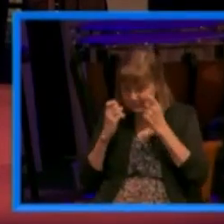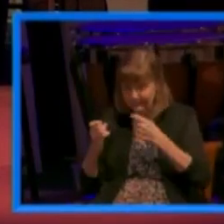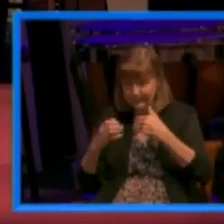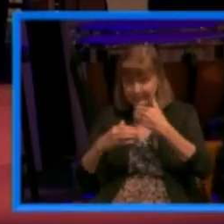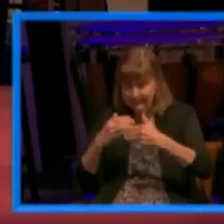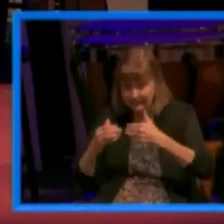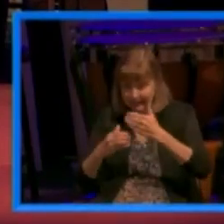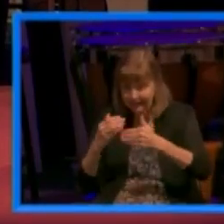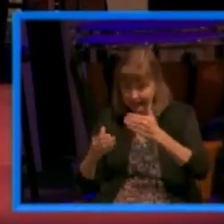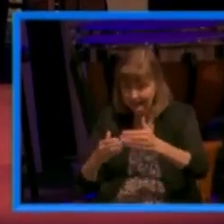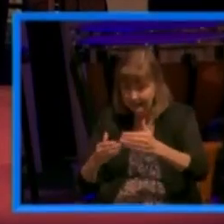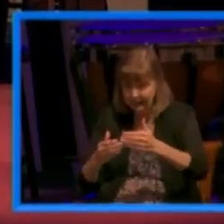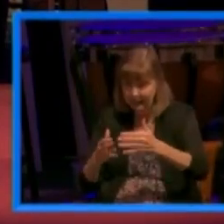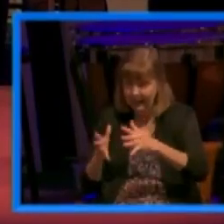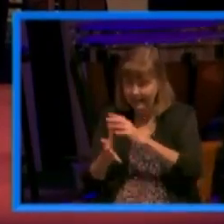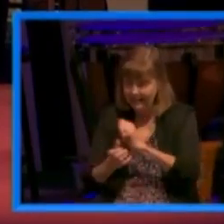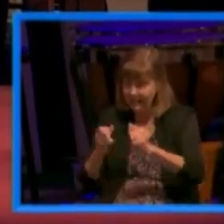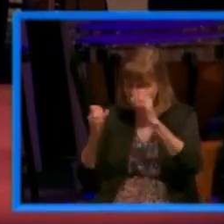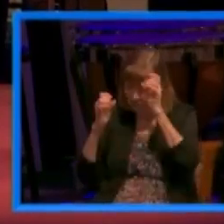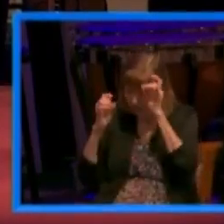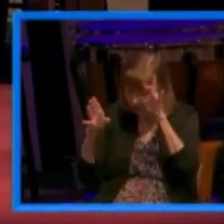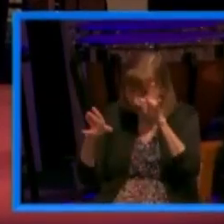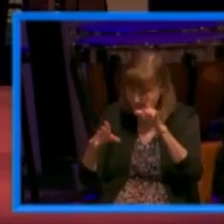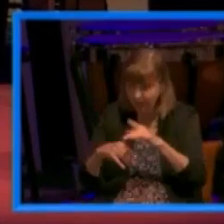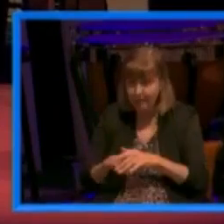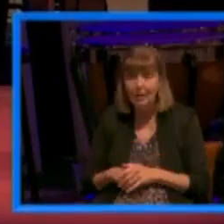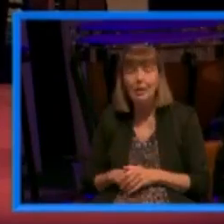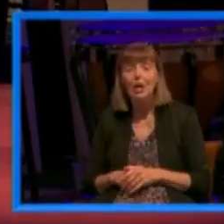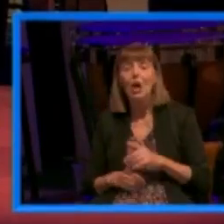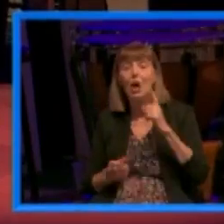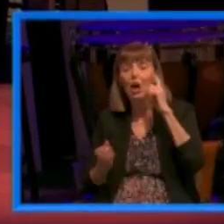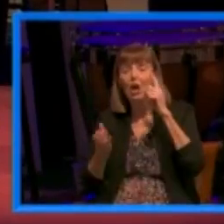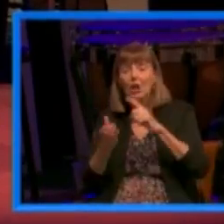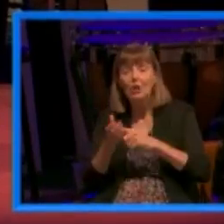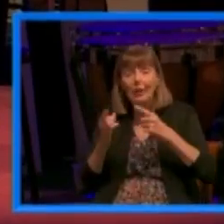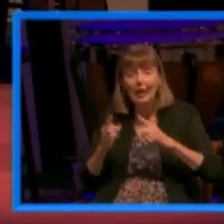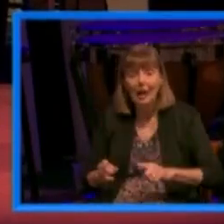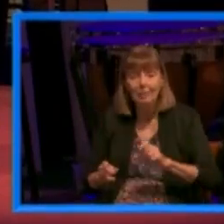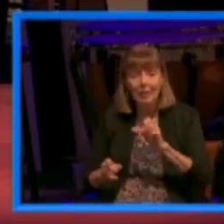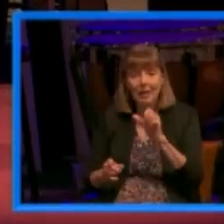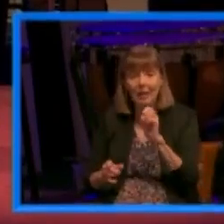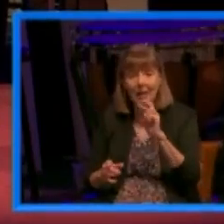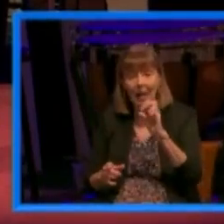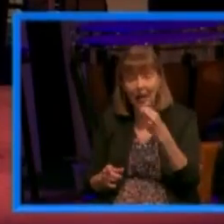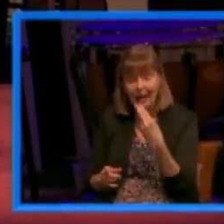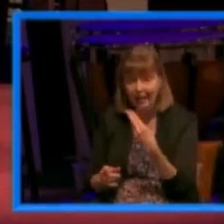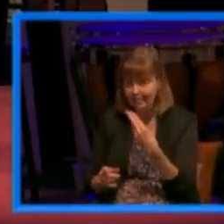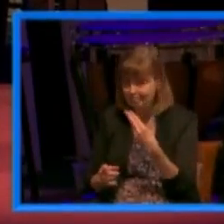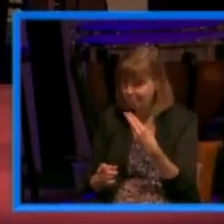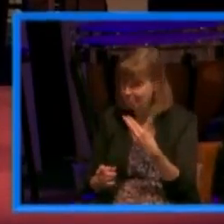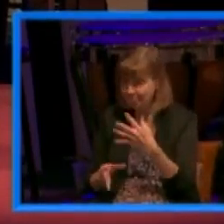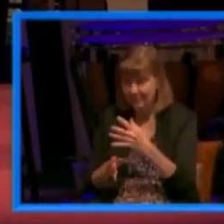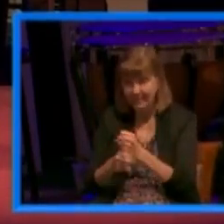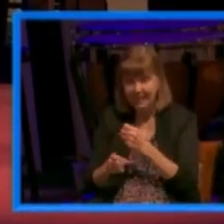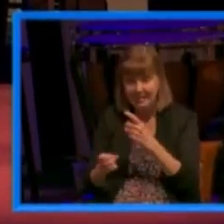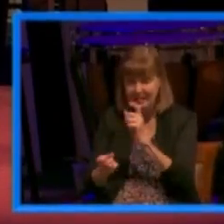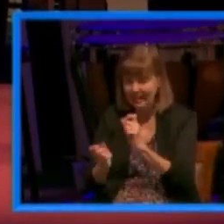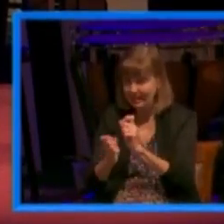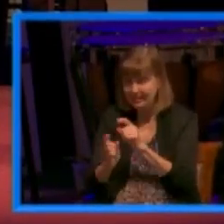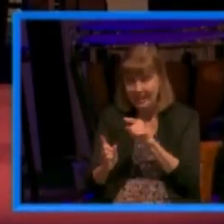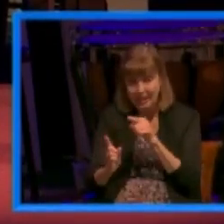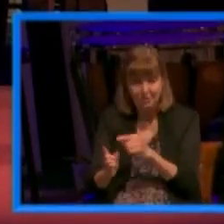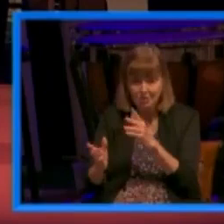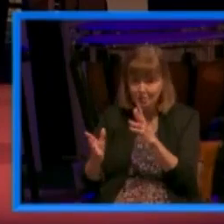awful. Notice what happens. Sarah gets exactly what she wants. Just like Abraham schemed in Egypt to get what he